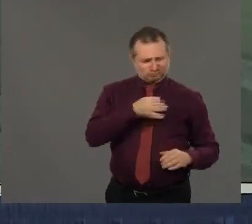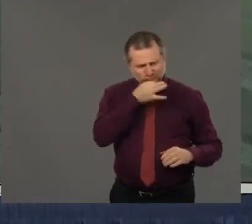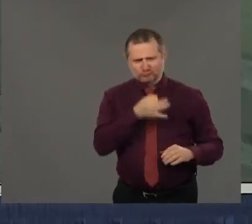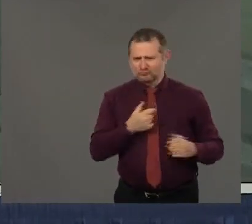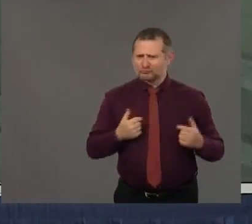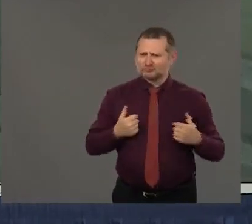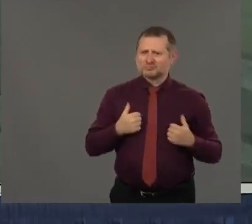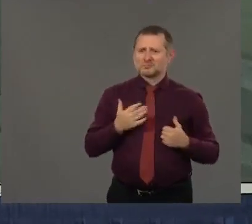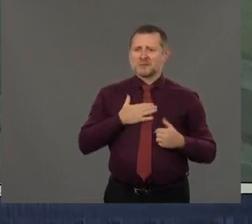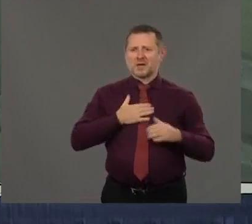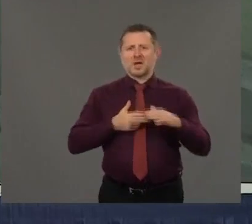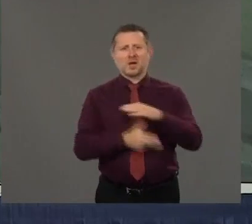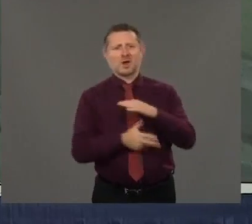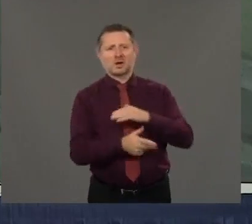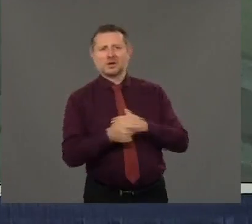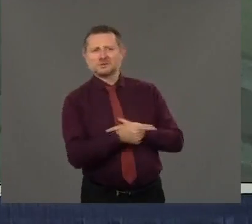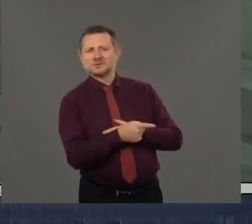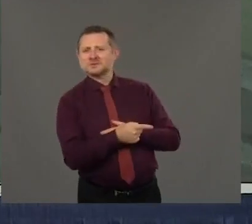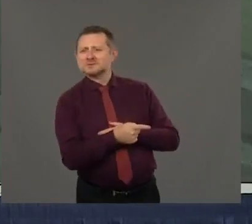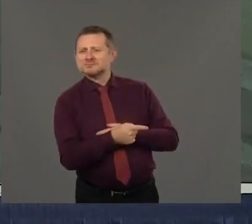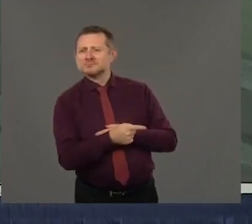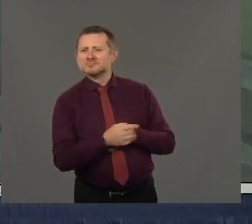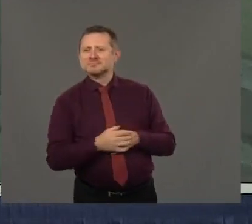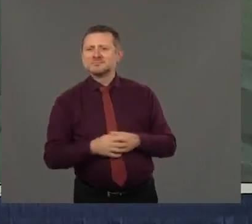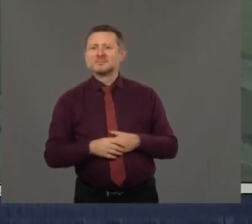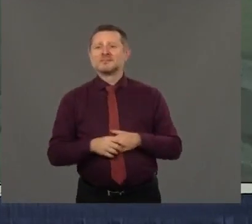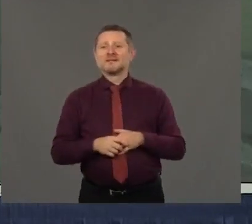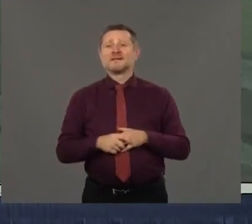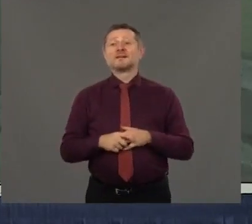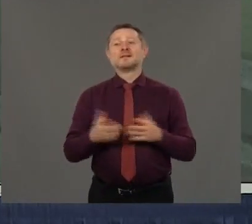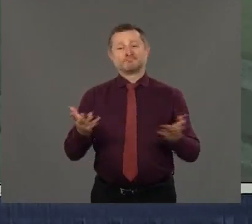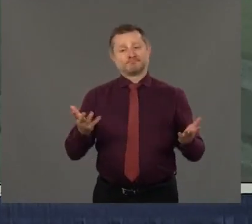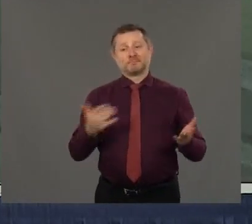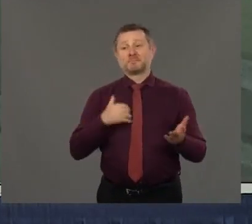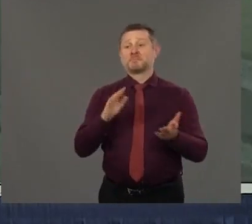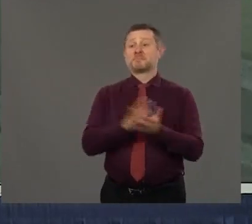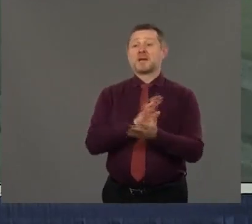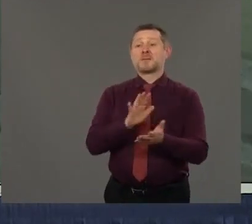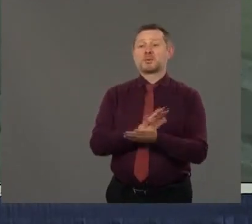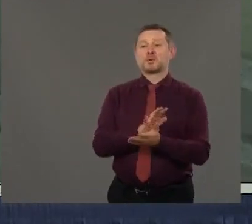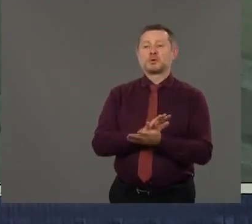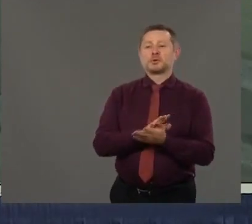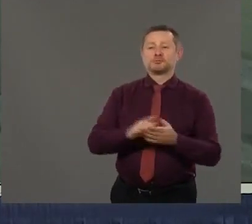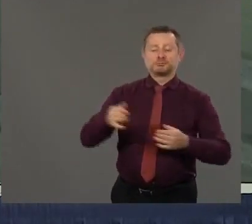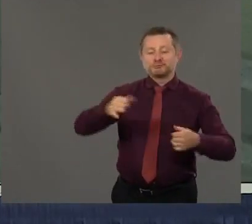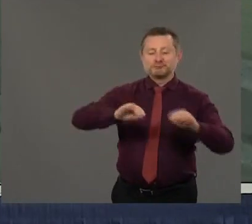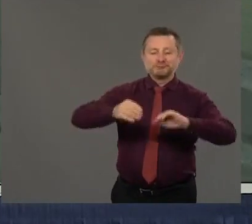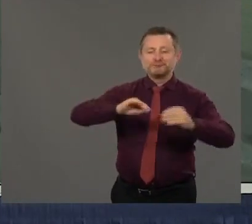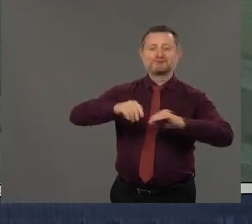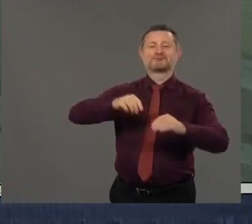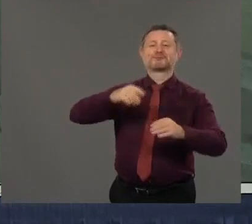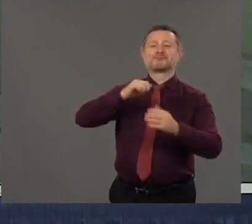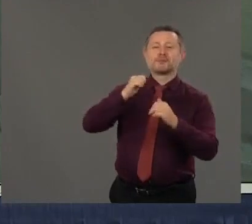garage. It's made up of a blend of paper mache, cement,